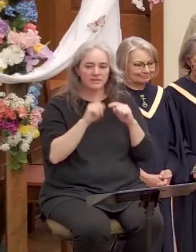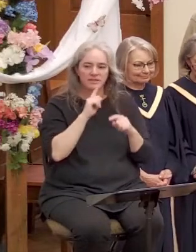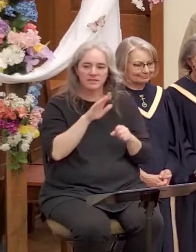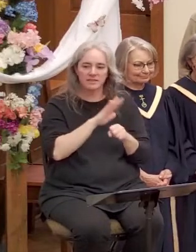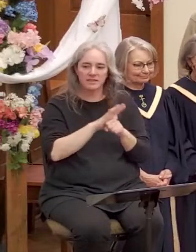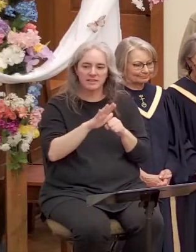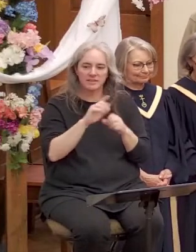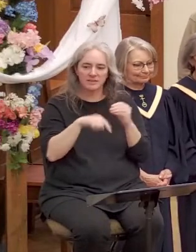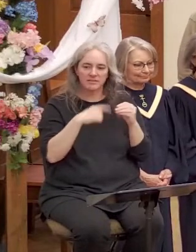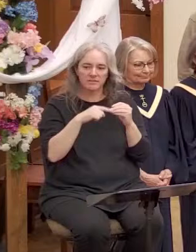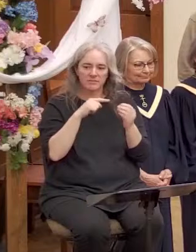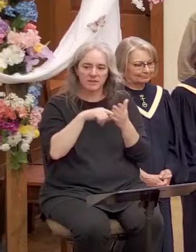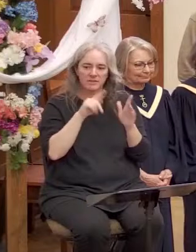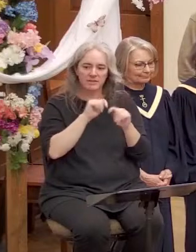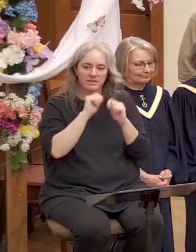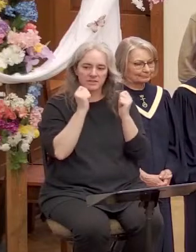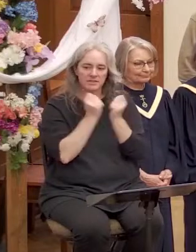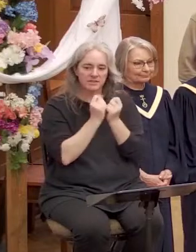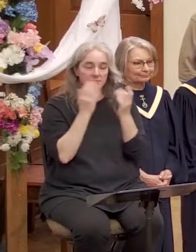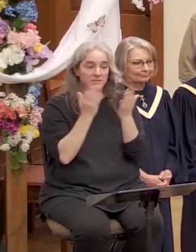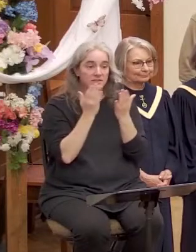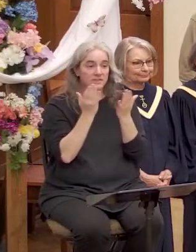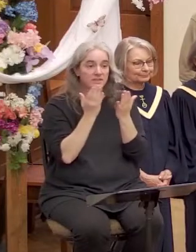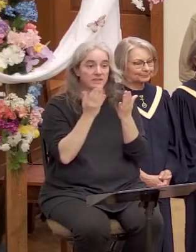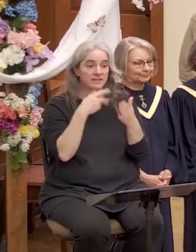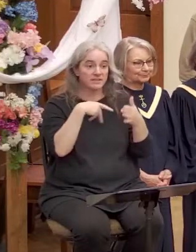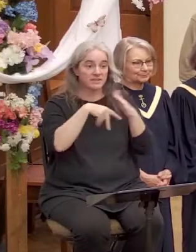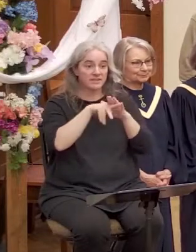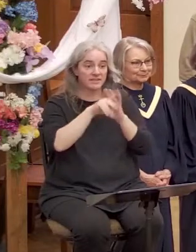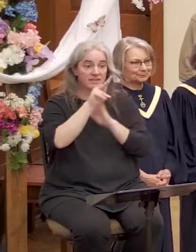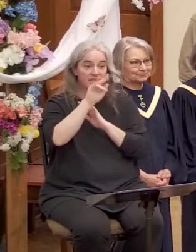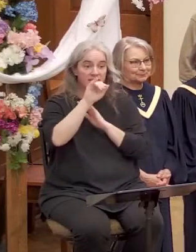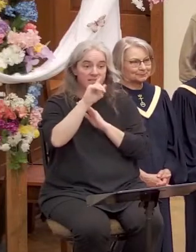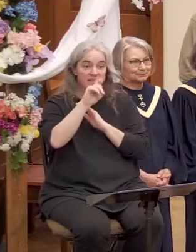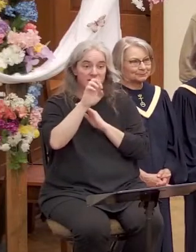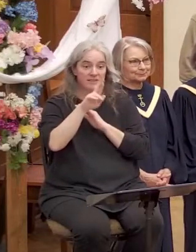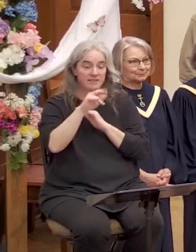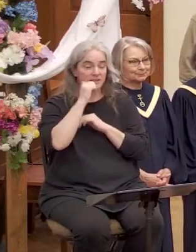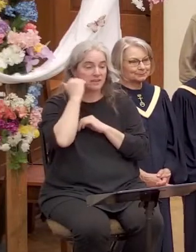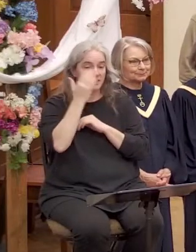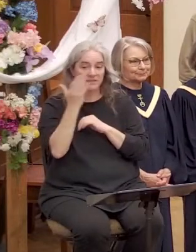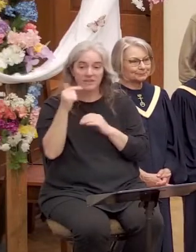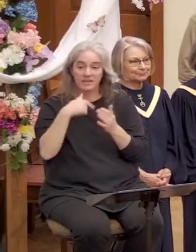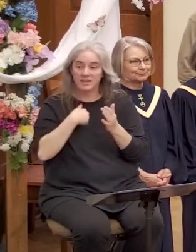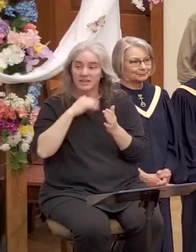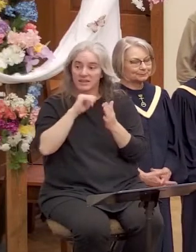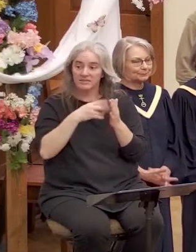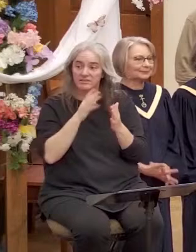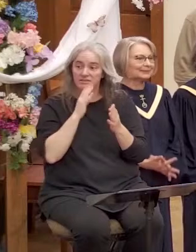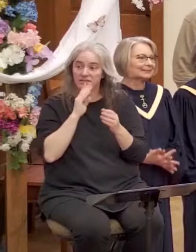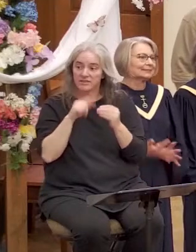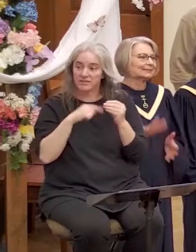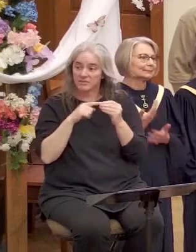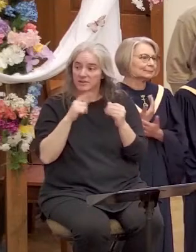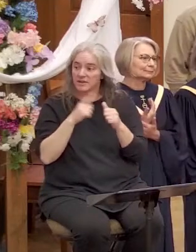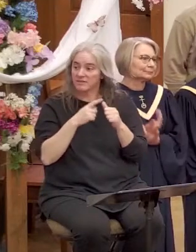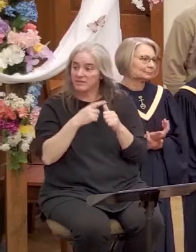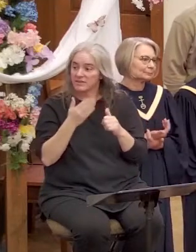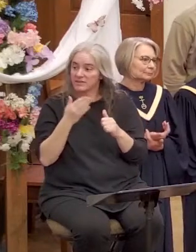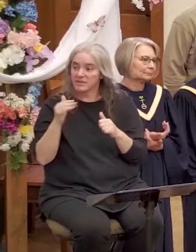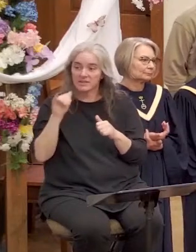team. Okay, so here's the kicker. Everything I just talked about, first thing we did yesterday